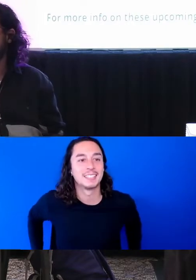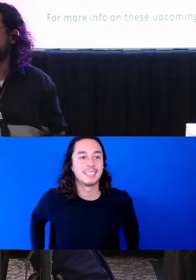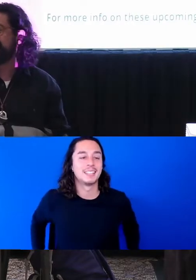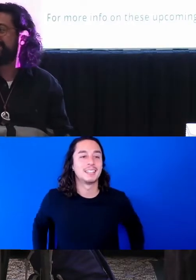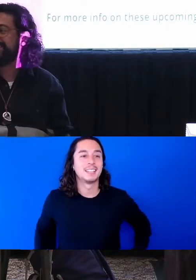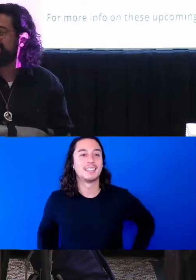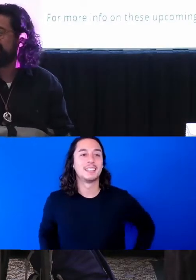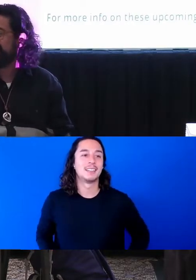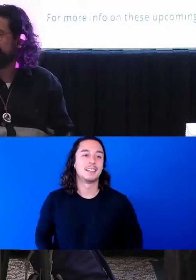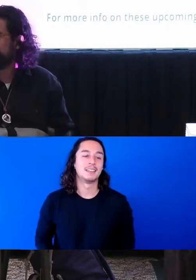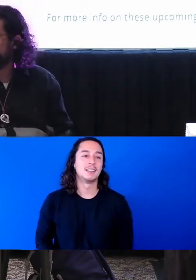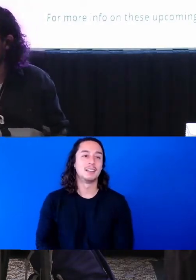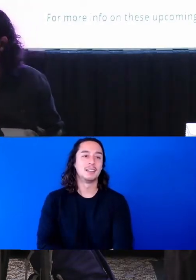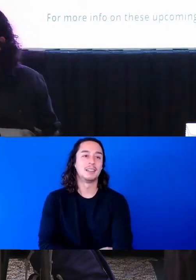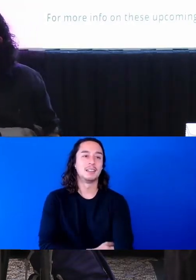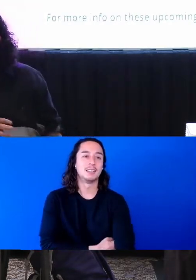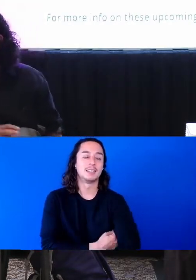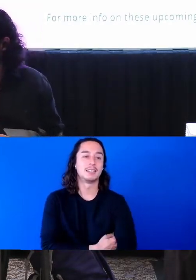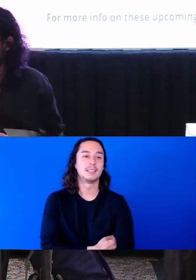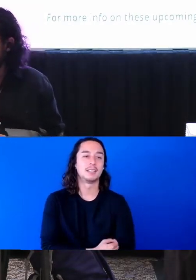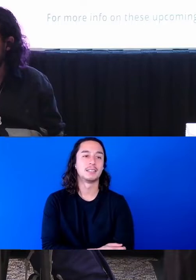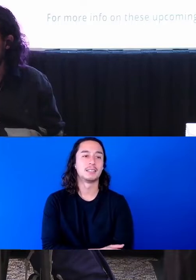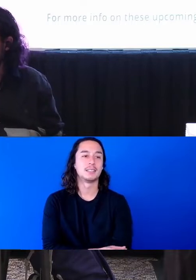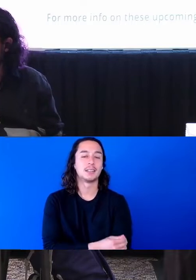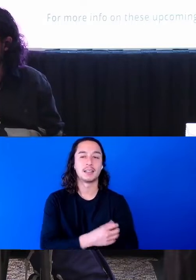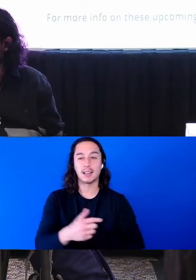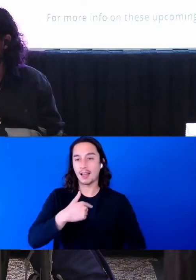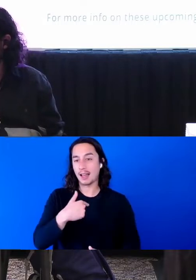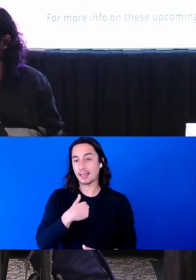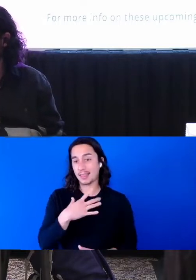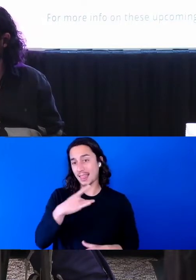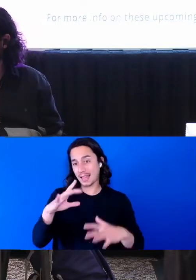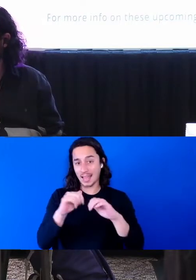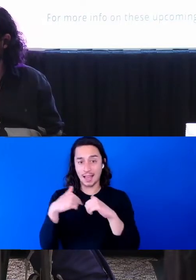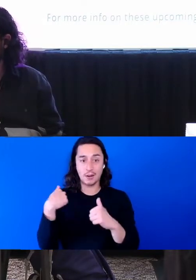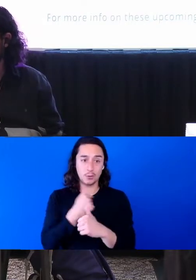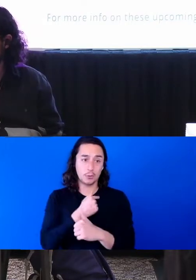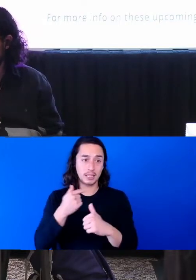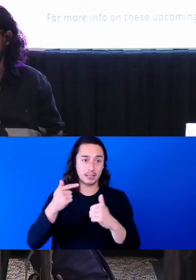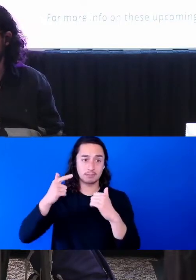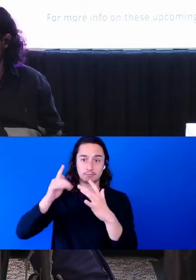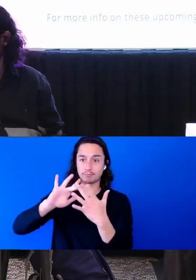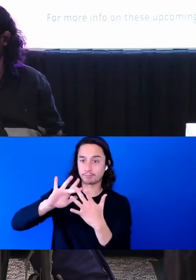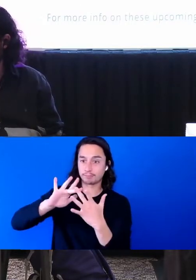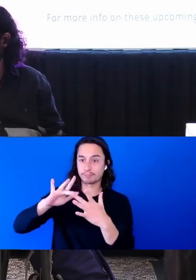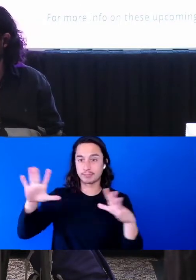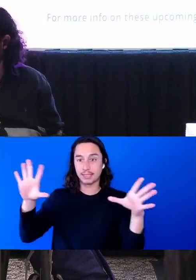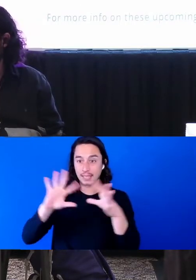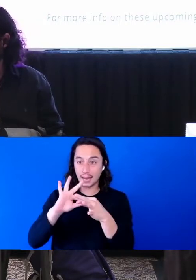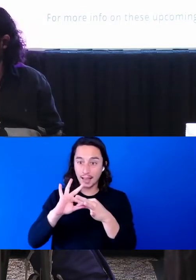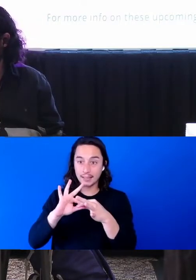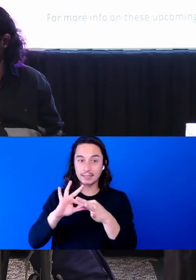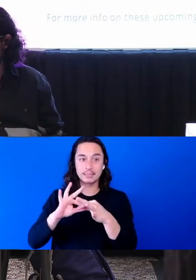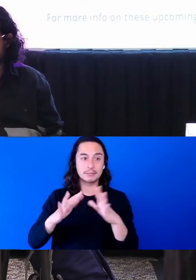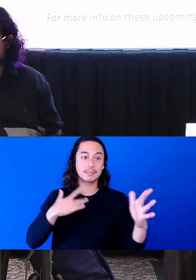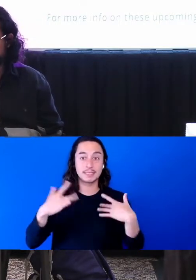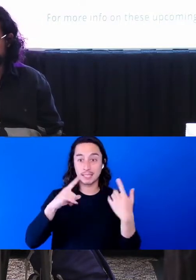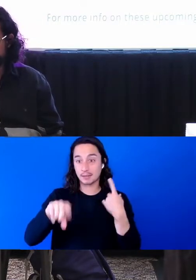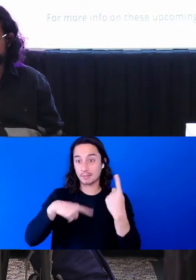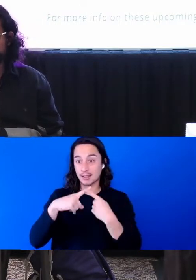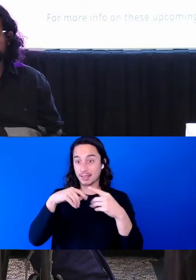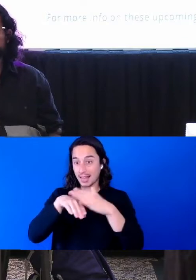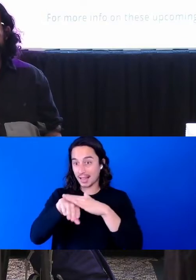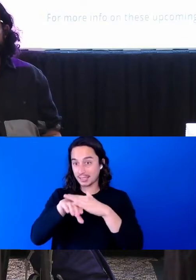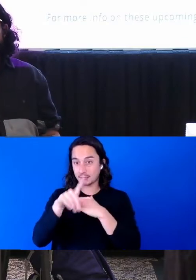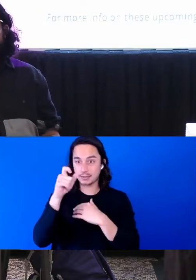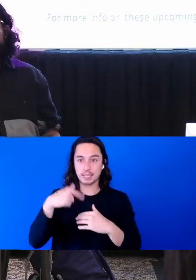I'm like here for the ways in which we connect digitally and remotely, and I'm really excited about the access that that gives, especially as somebody who has lived my life outside of New